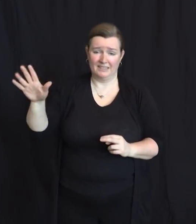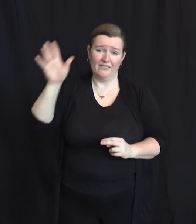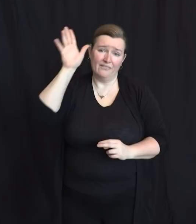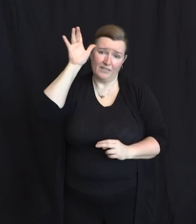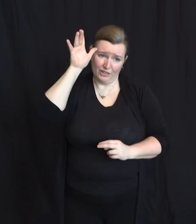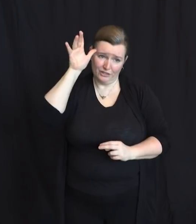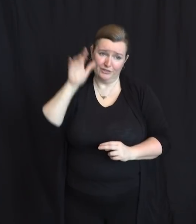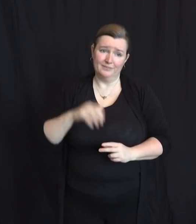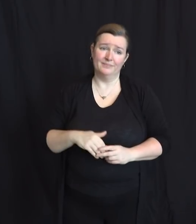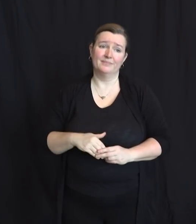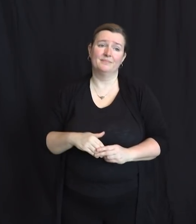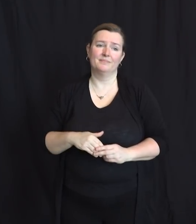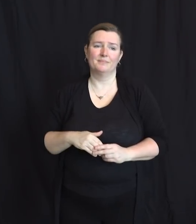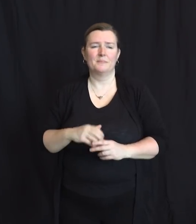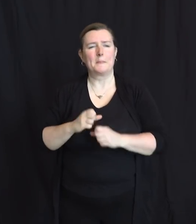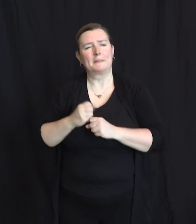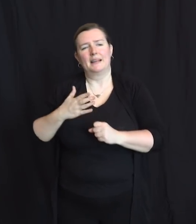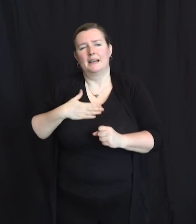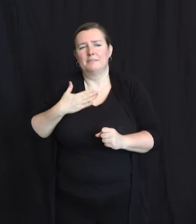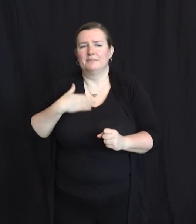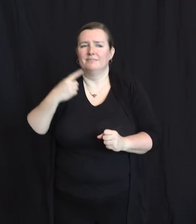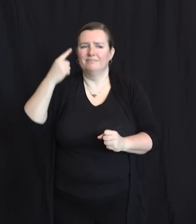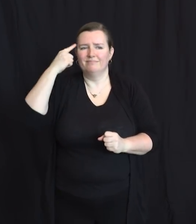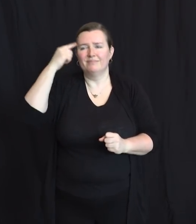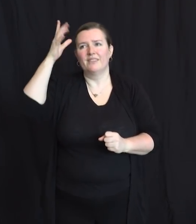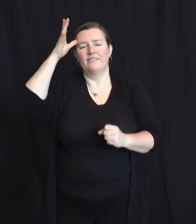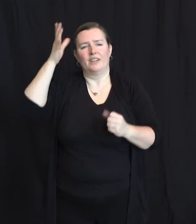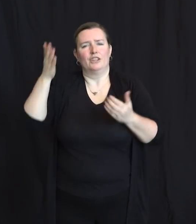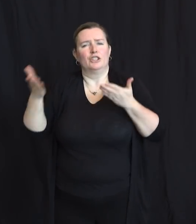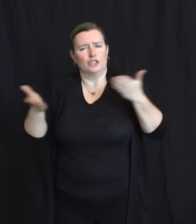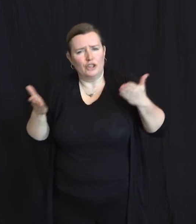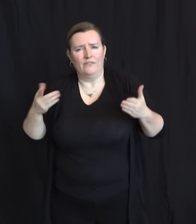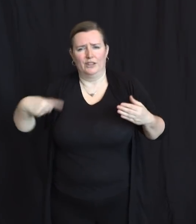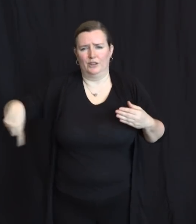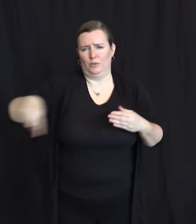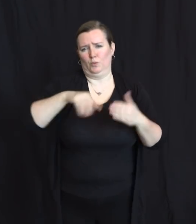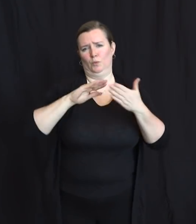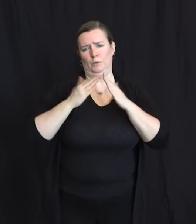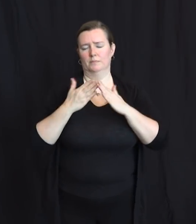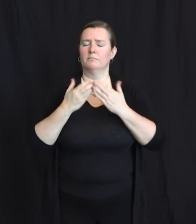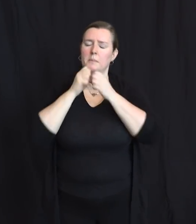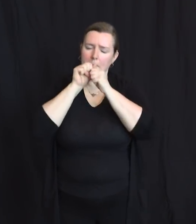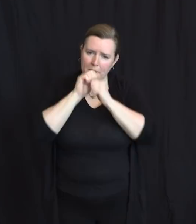happiness in the times to come. God bless them all, and God bless you, Rick.